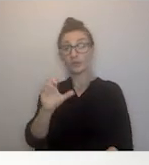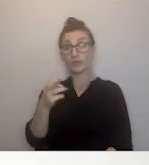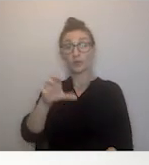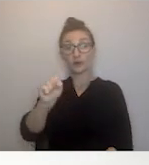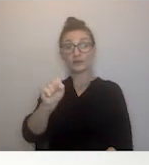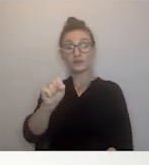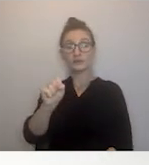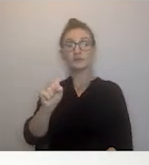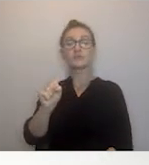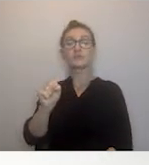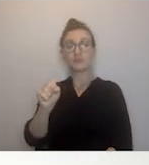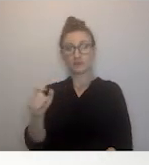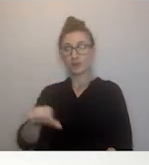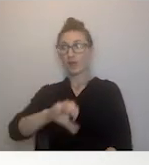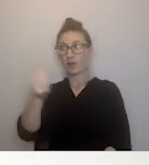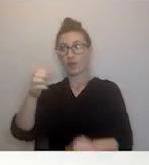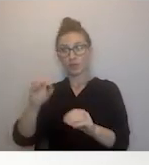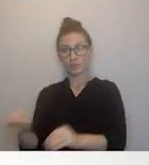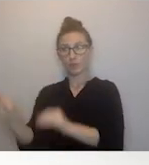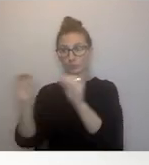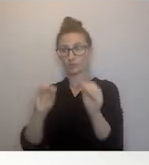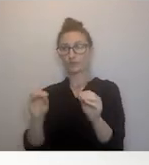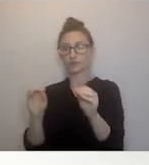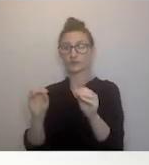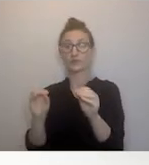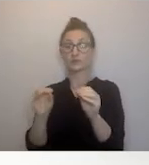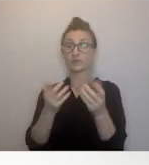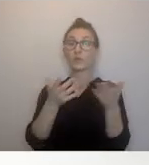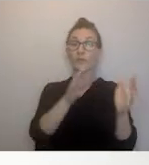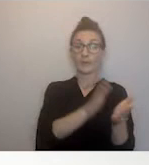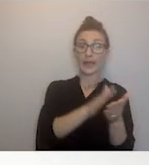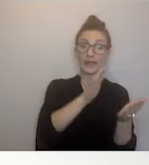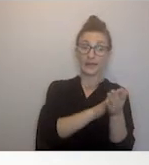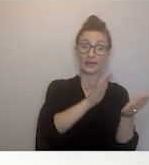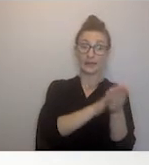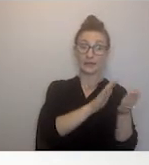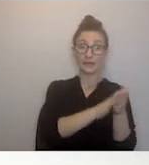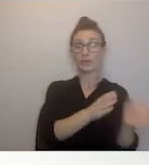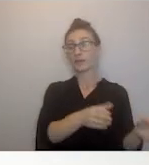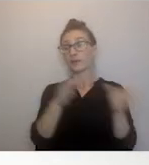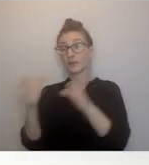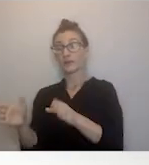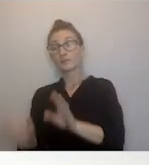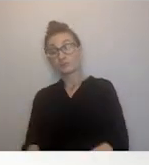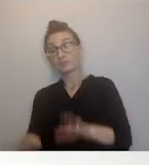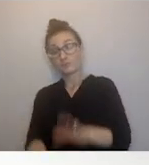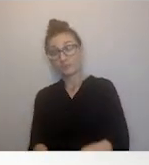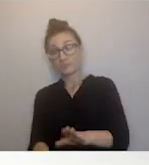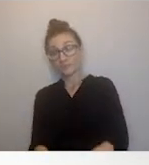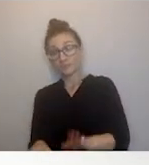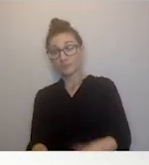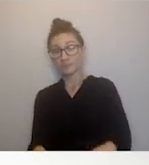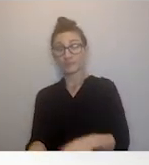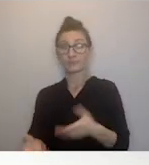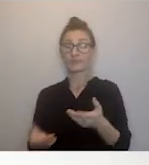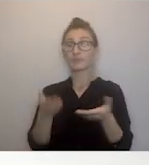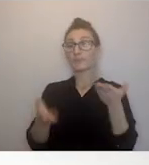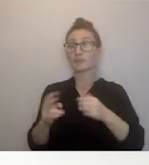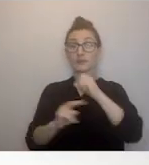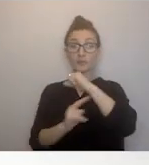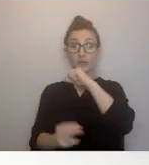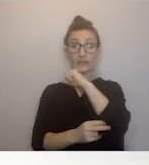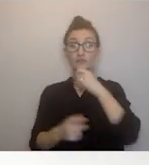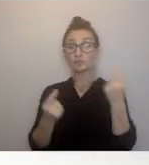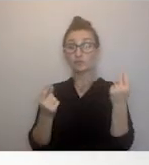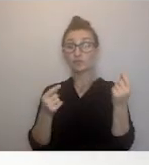refrain, we're going to do another motion. And now we're listening closely, and every time we hear that verse, we're patting our legs. Every time we hear the refrain, we're clapping. And then maybe